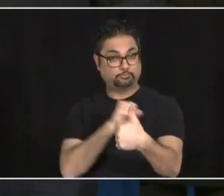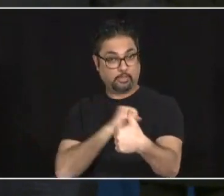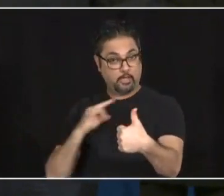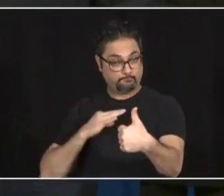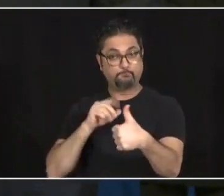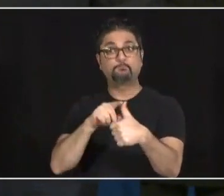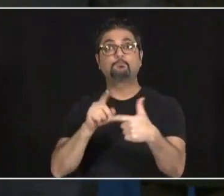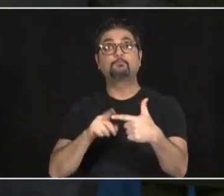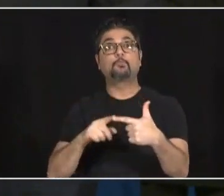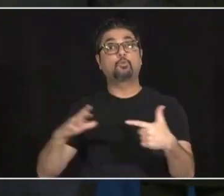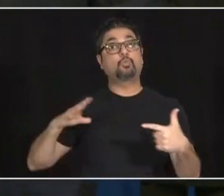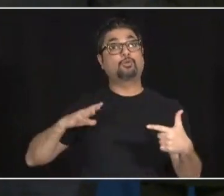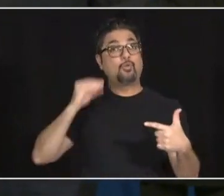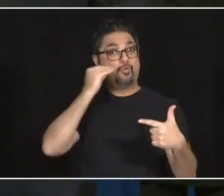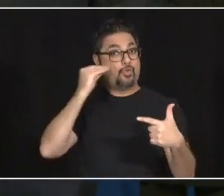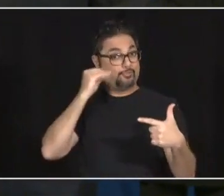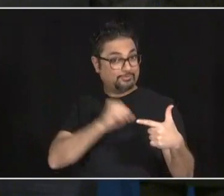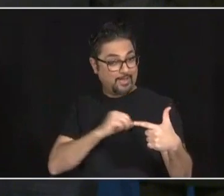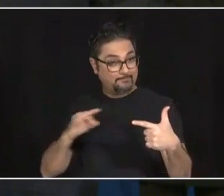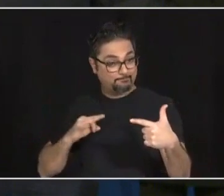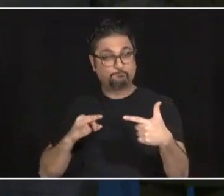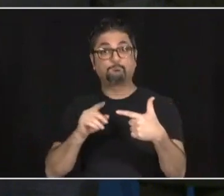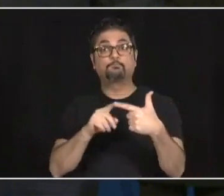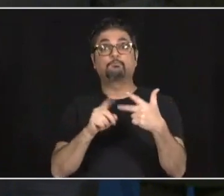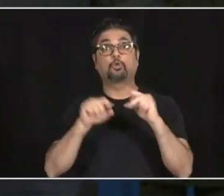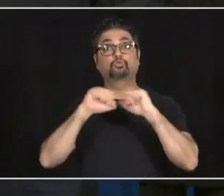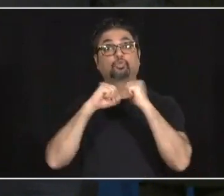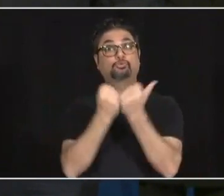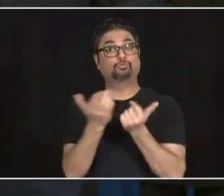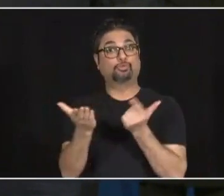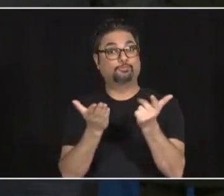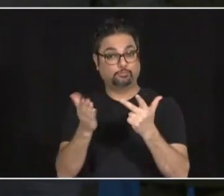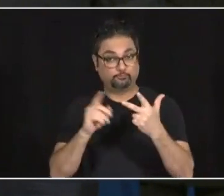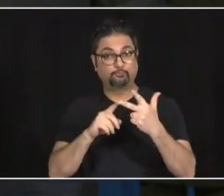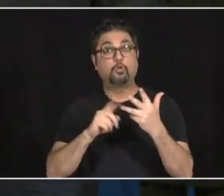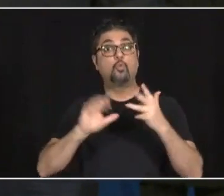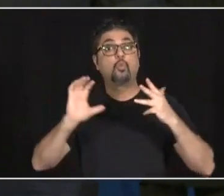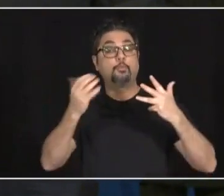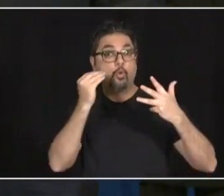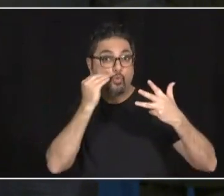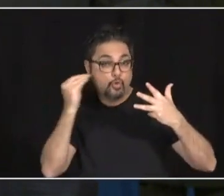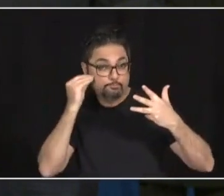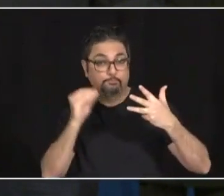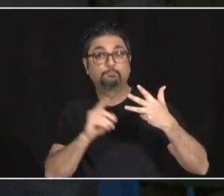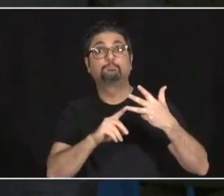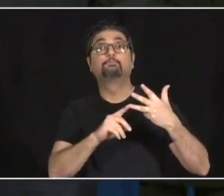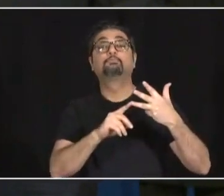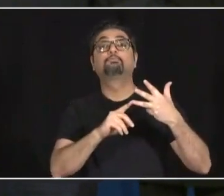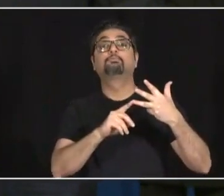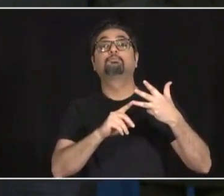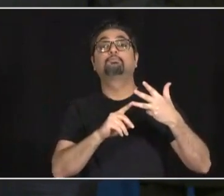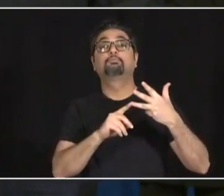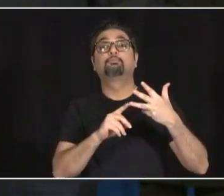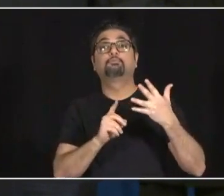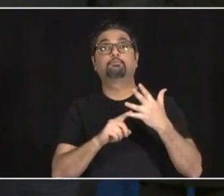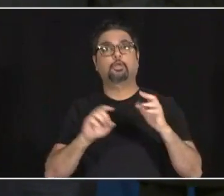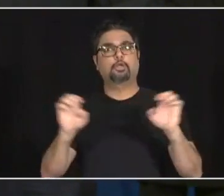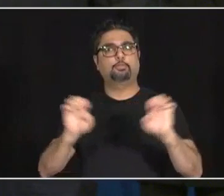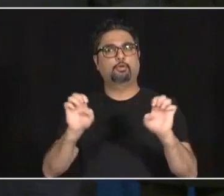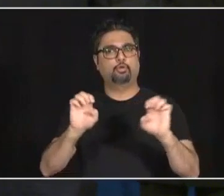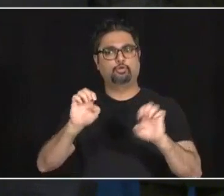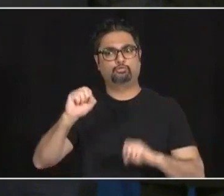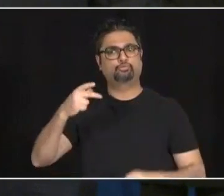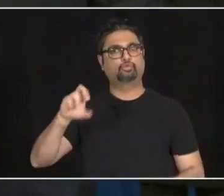retirement homes, social services, congregate care settings, including emergency shelters,